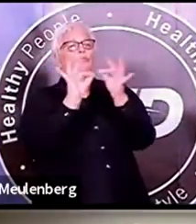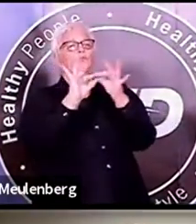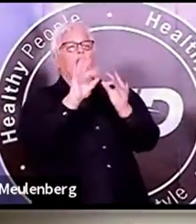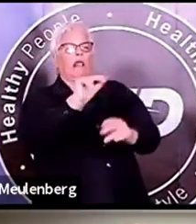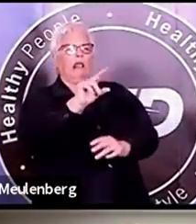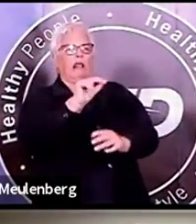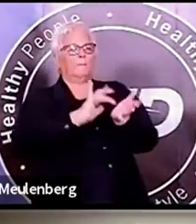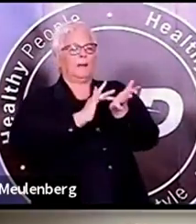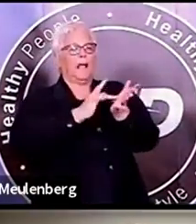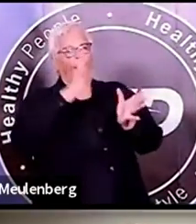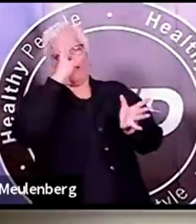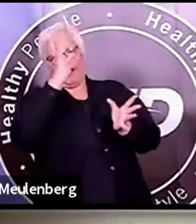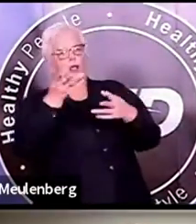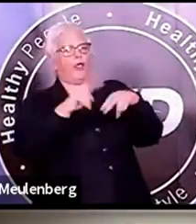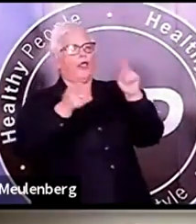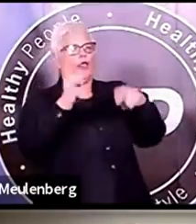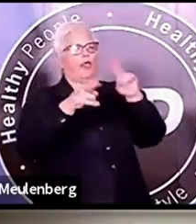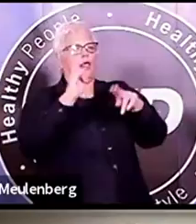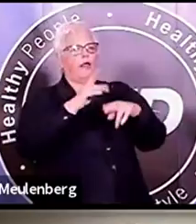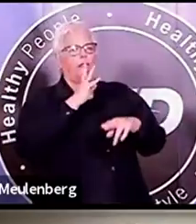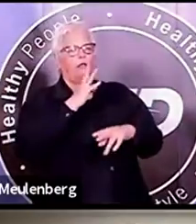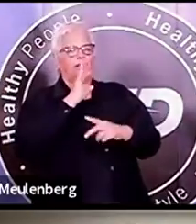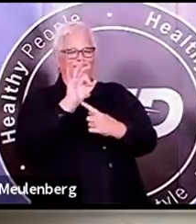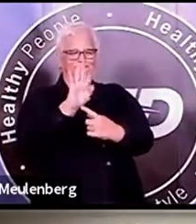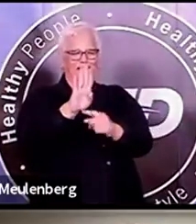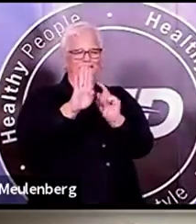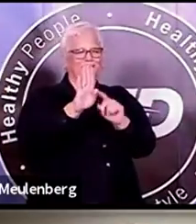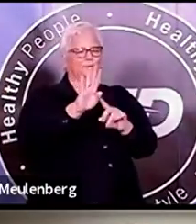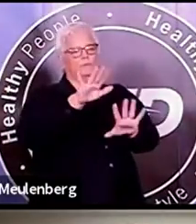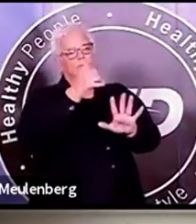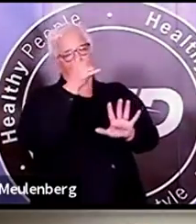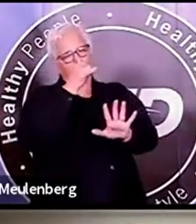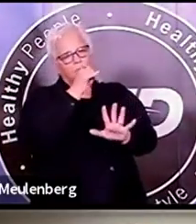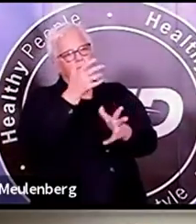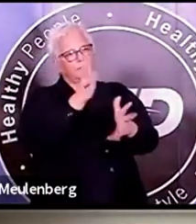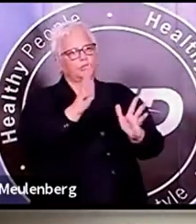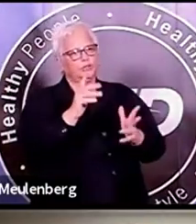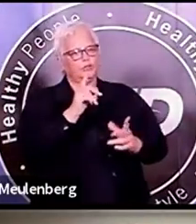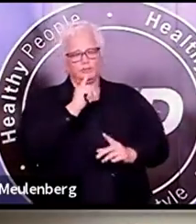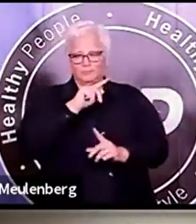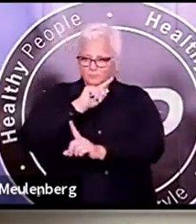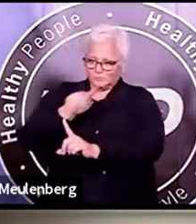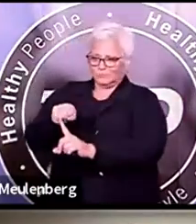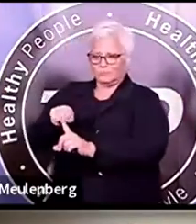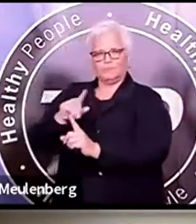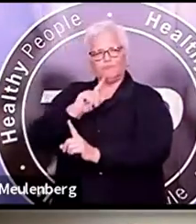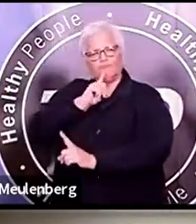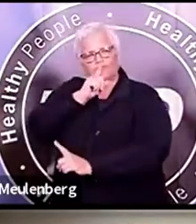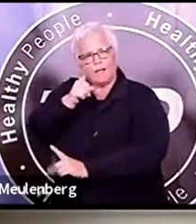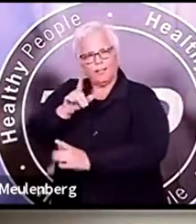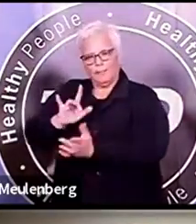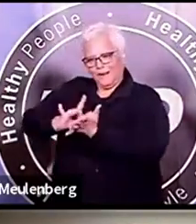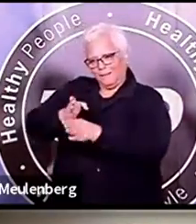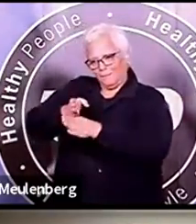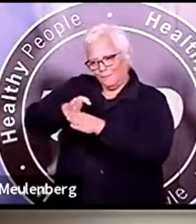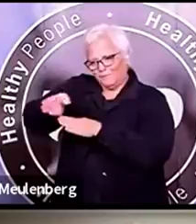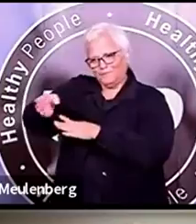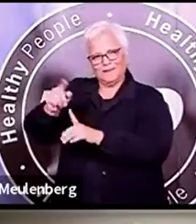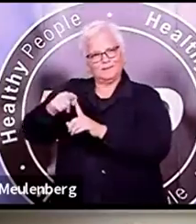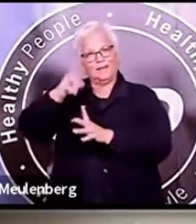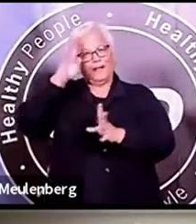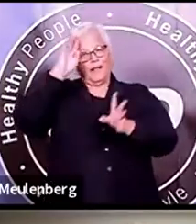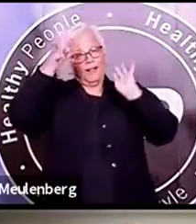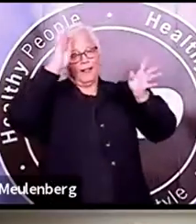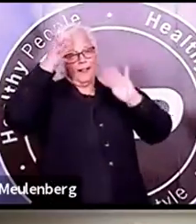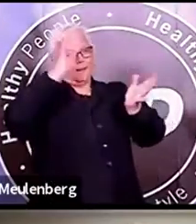them an expert on the value of mask wearing or how to slow the spread of this virus. It is